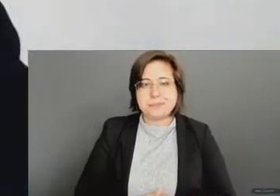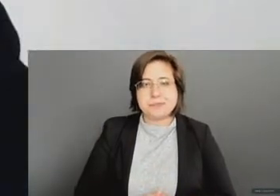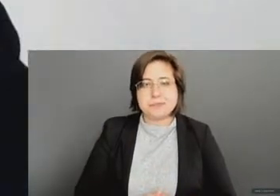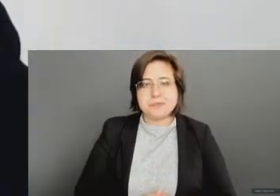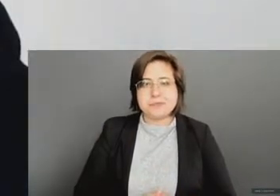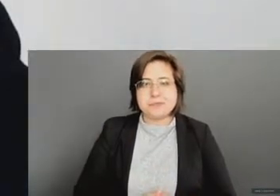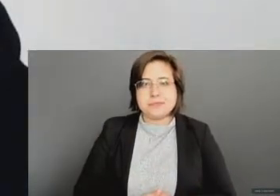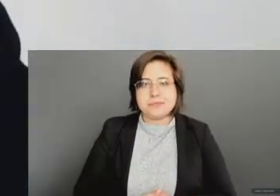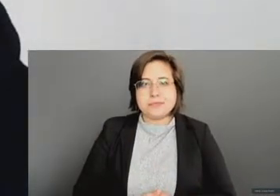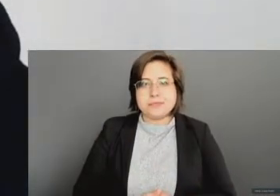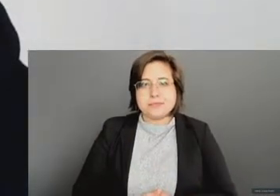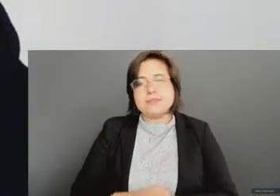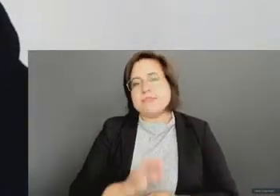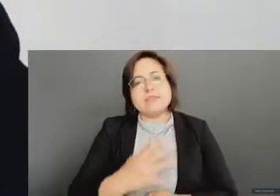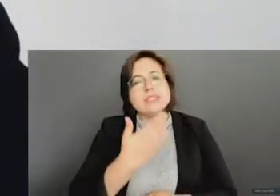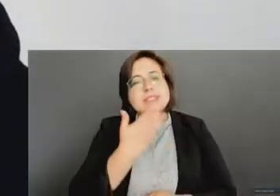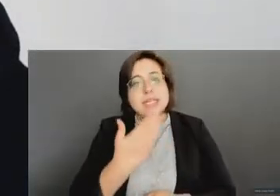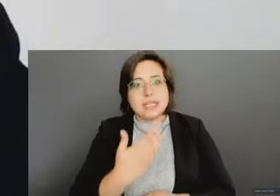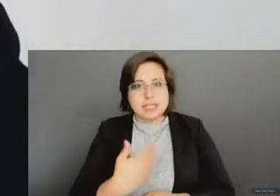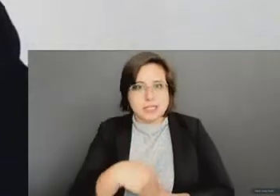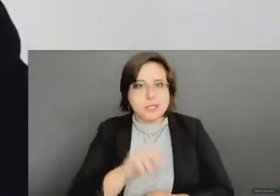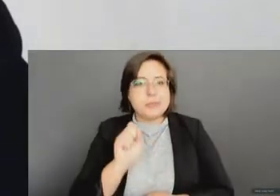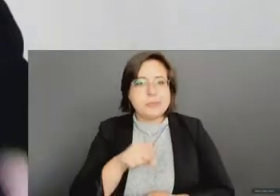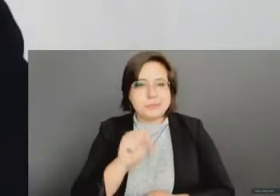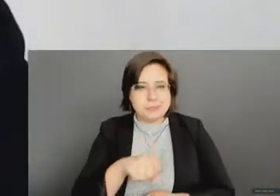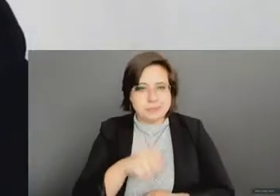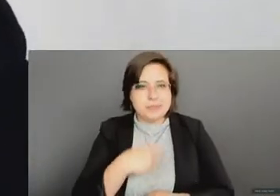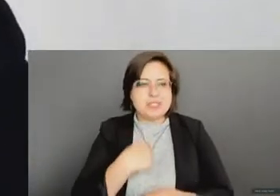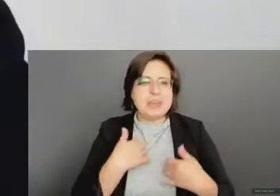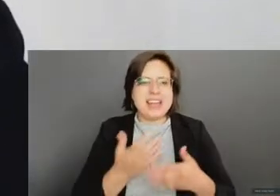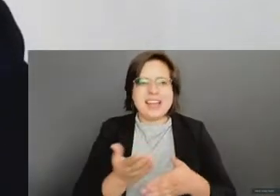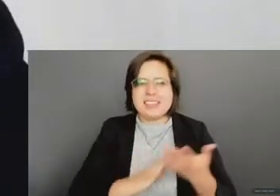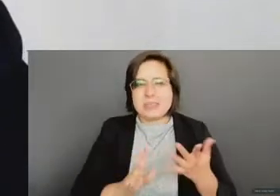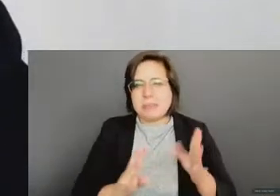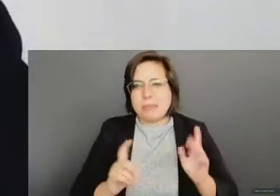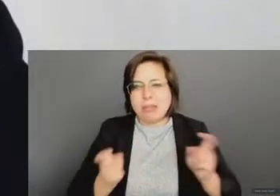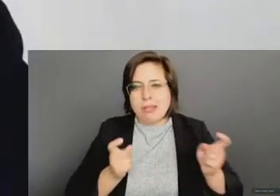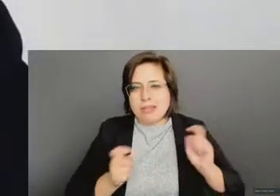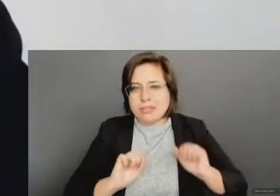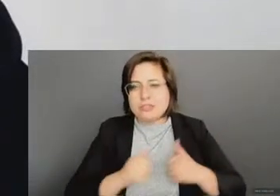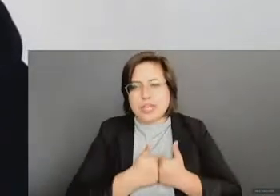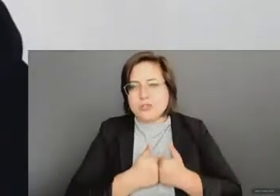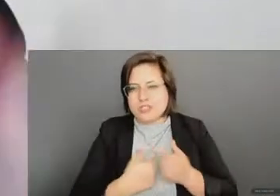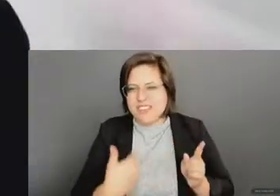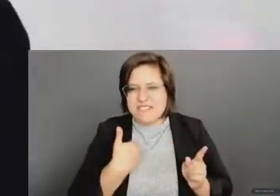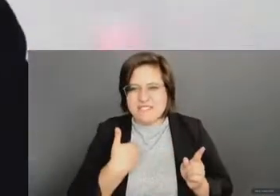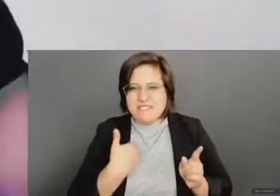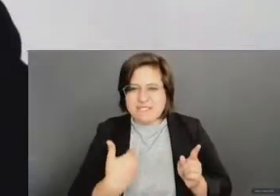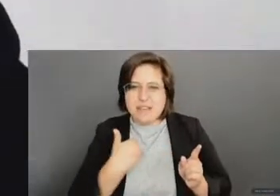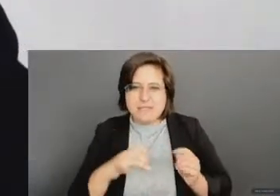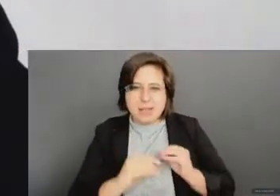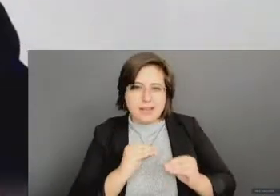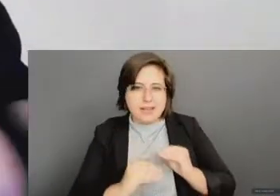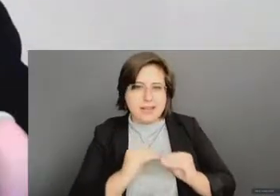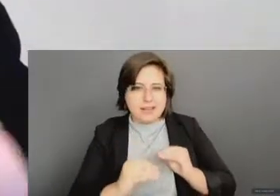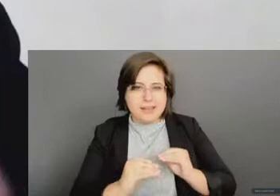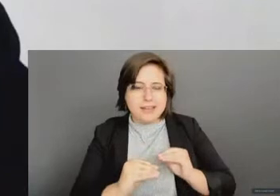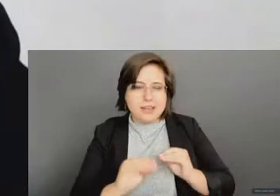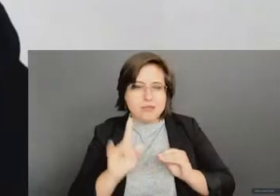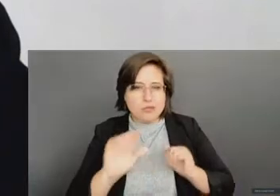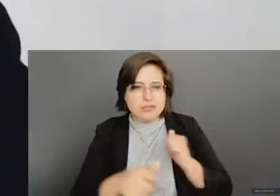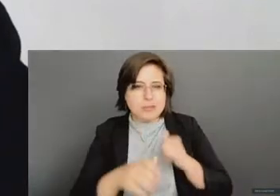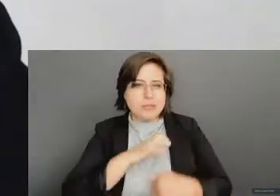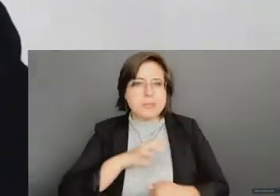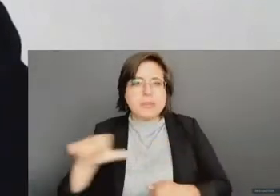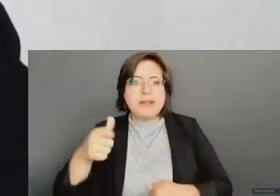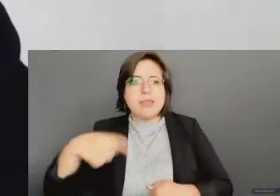Thank you so much, Mr. Joseph. We did have some version control challenges, so I do have that edit and of course for the subcommittee and others